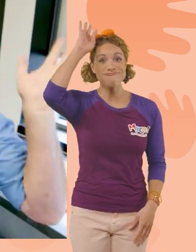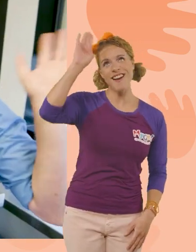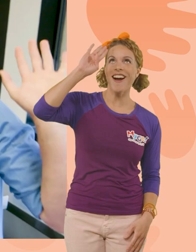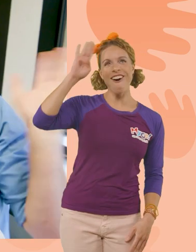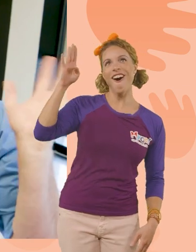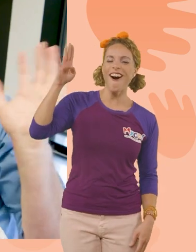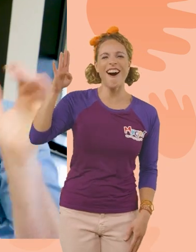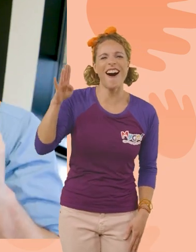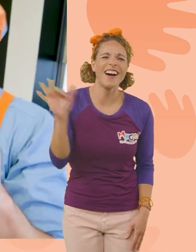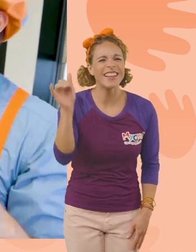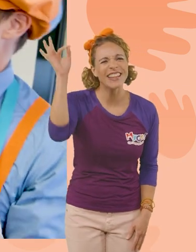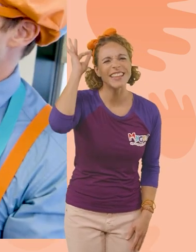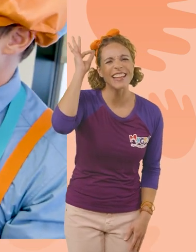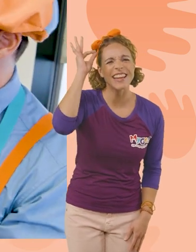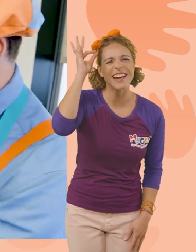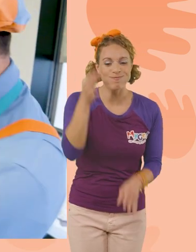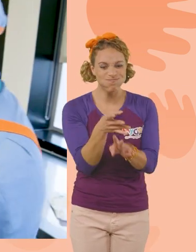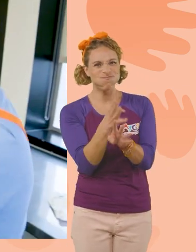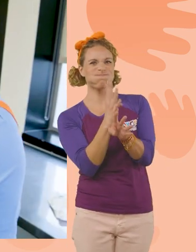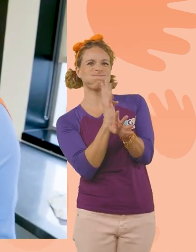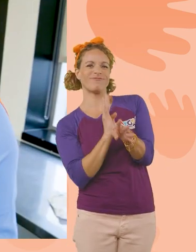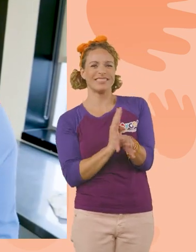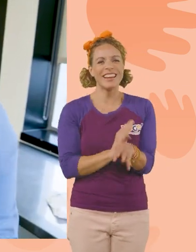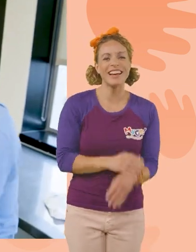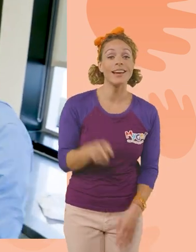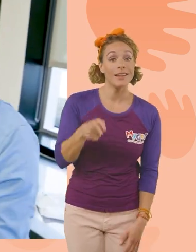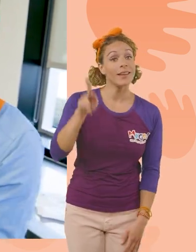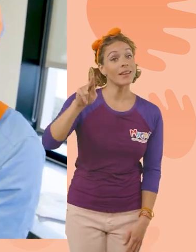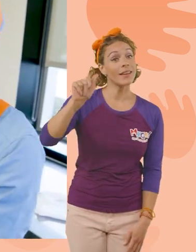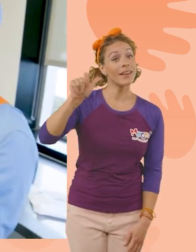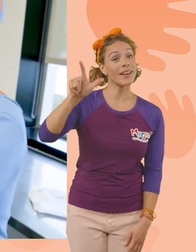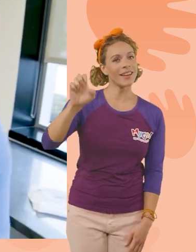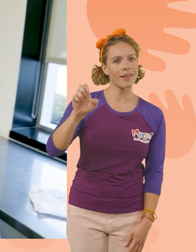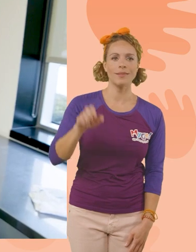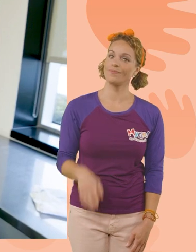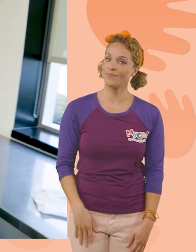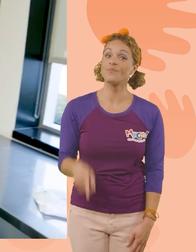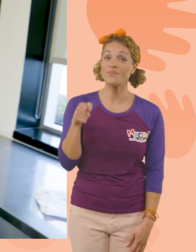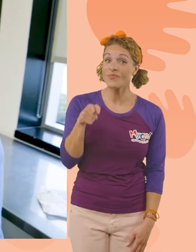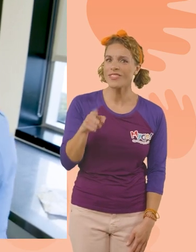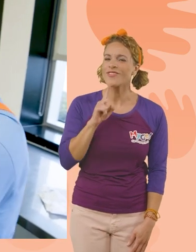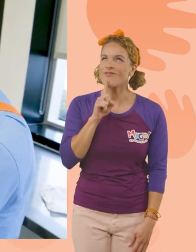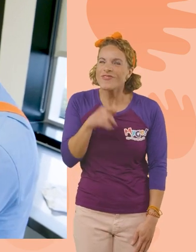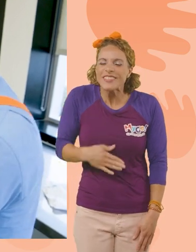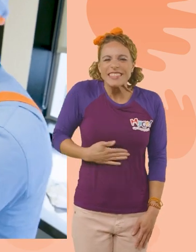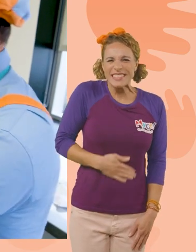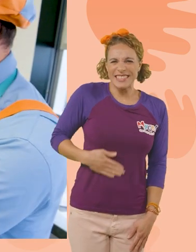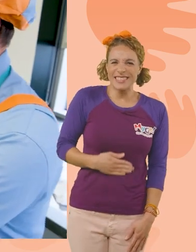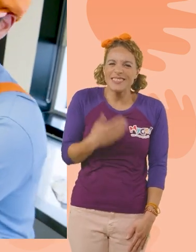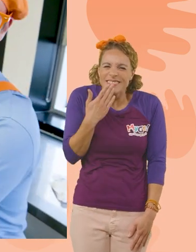hello. It's like hair. Whoa, whoa, this is kale. And kale is really